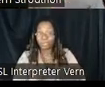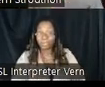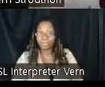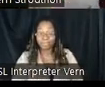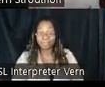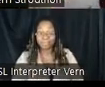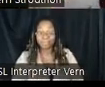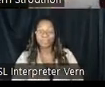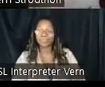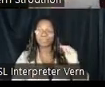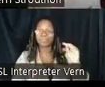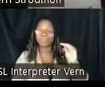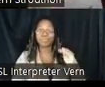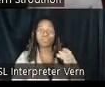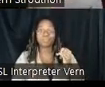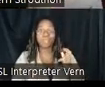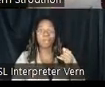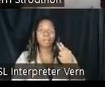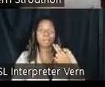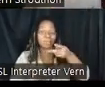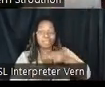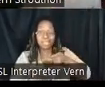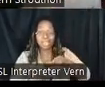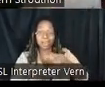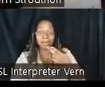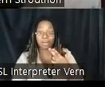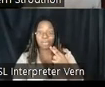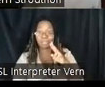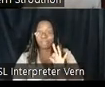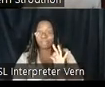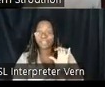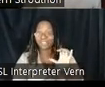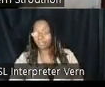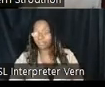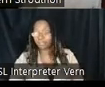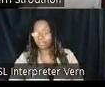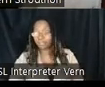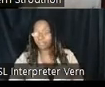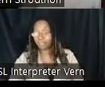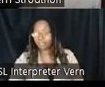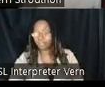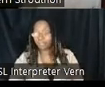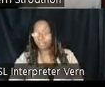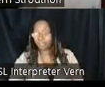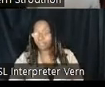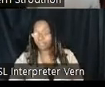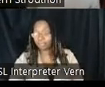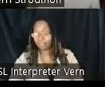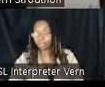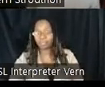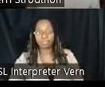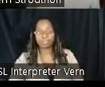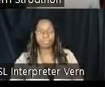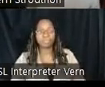about being healing focused care, manifesting it in the way that we do our work. I'm going to finish up and then take some of